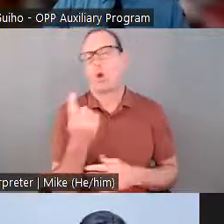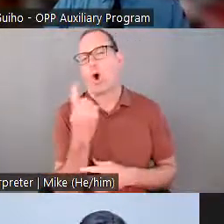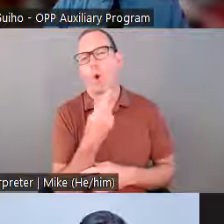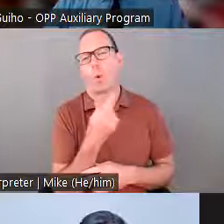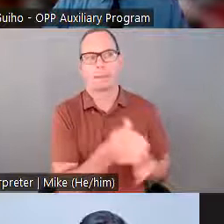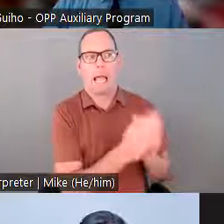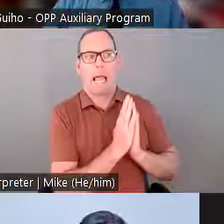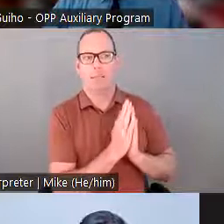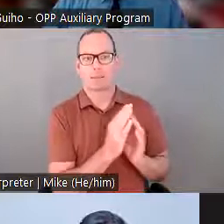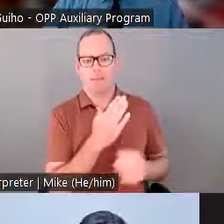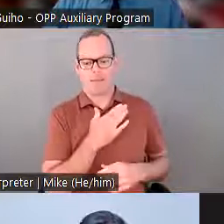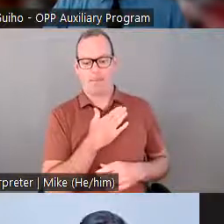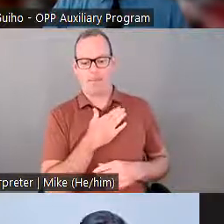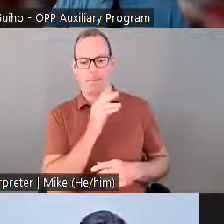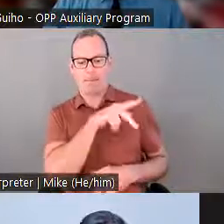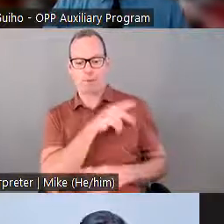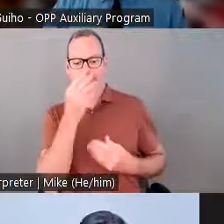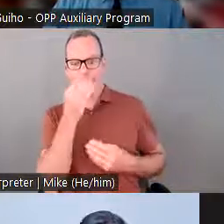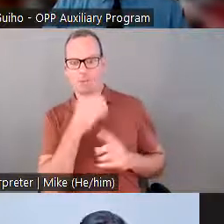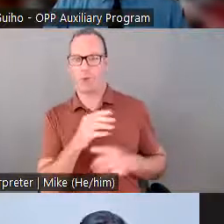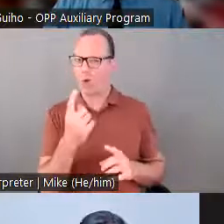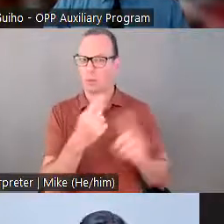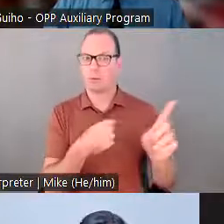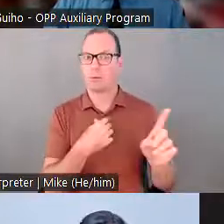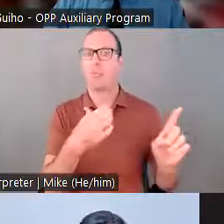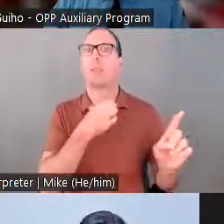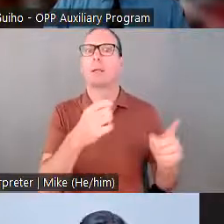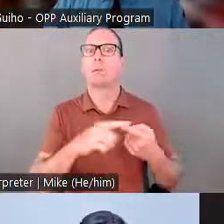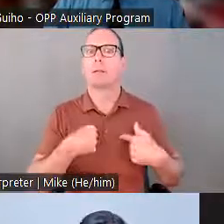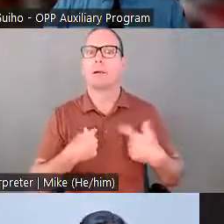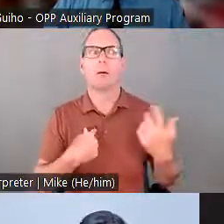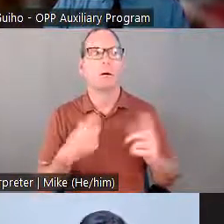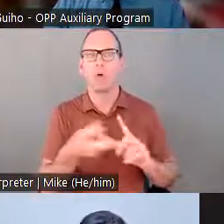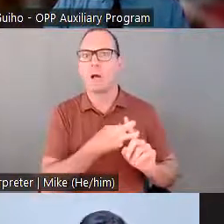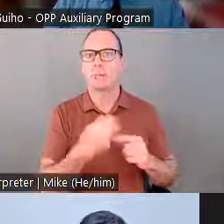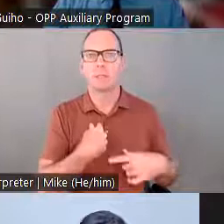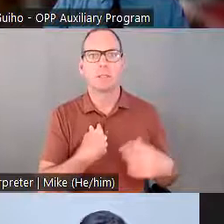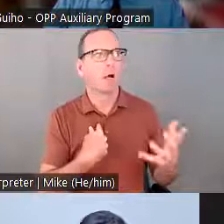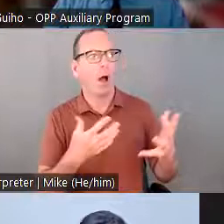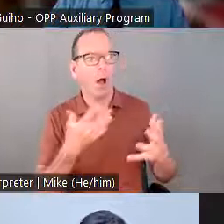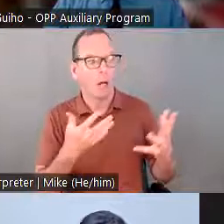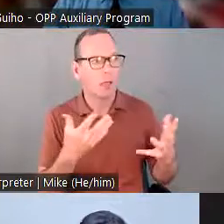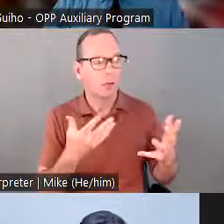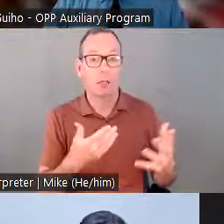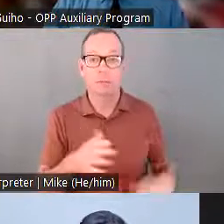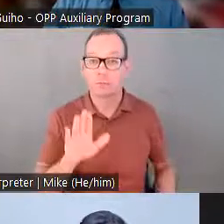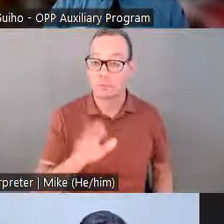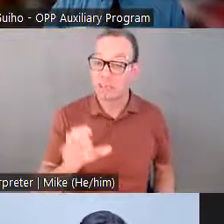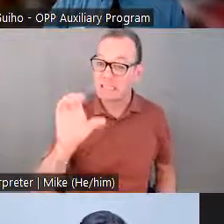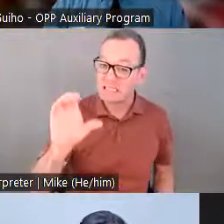arrest you if you don't act immediately. The CRA will never ever ask for payment on the